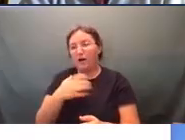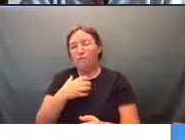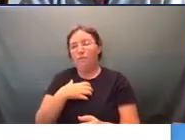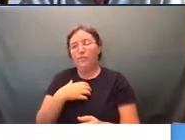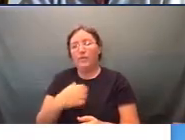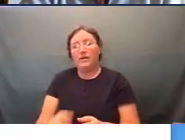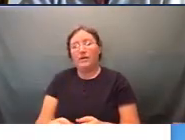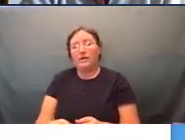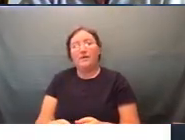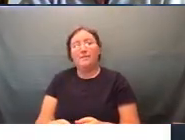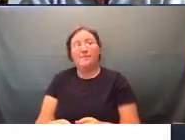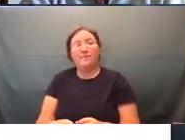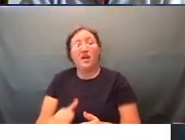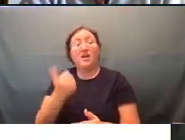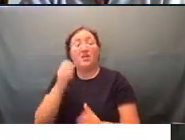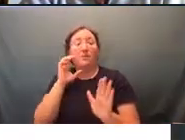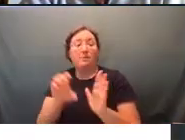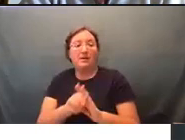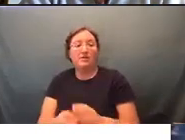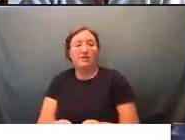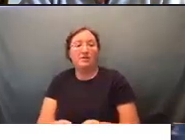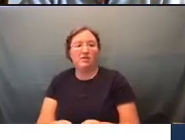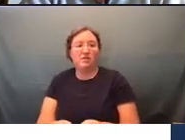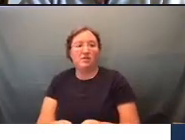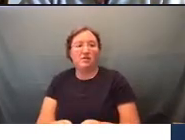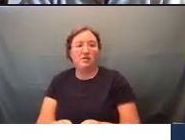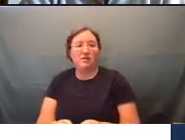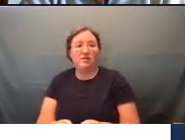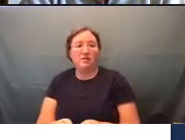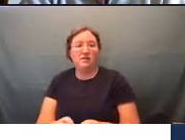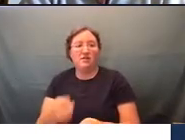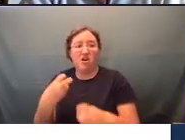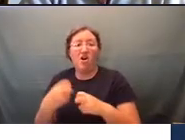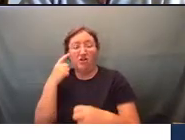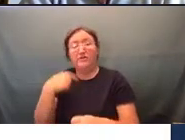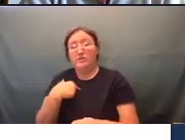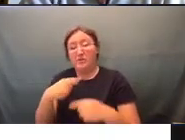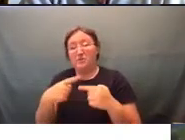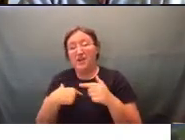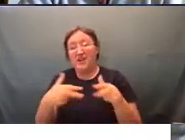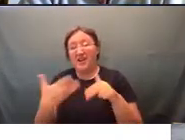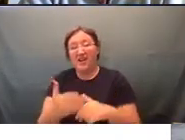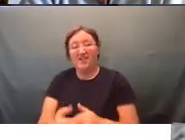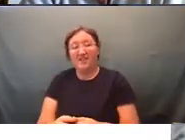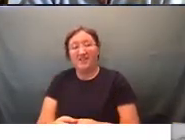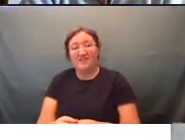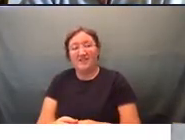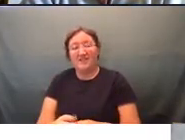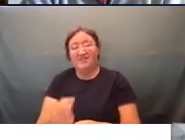one more shot at how troublesome that was for me. Really just left an imprint.